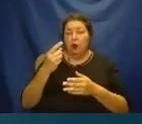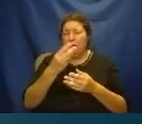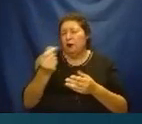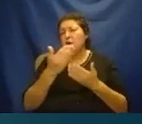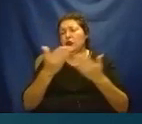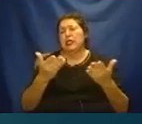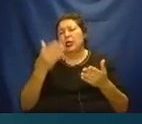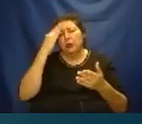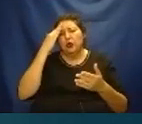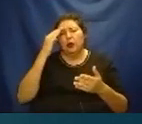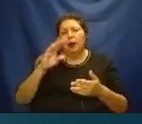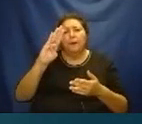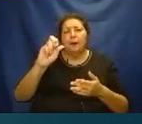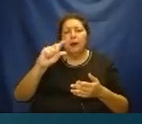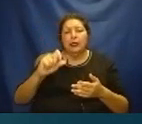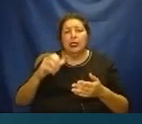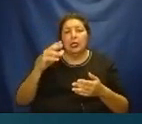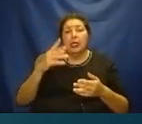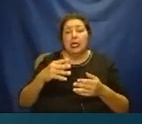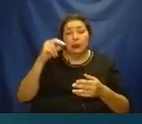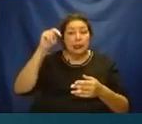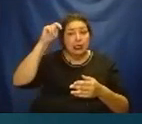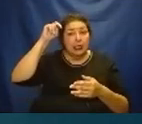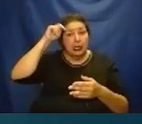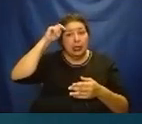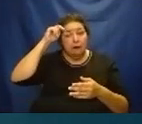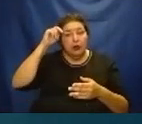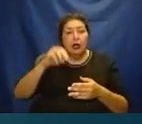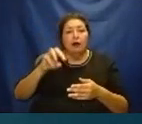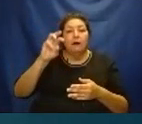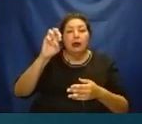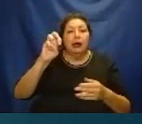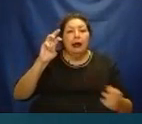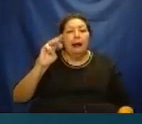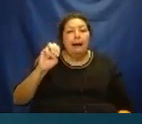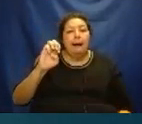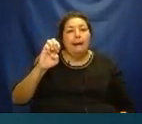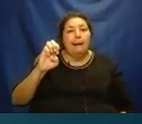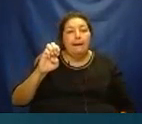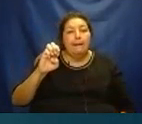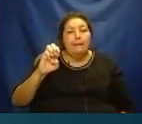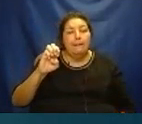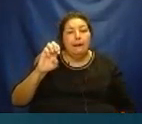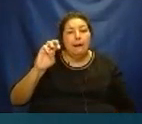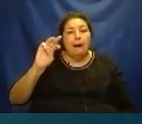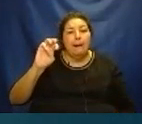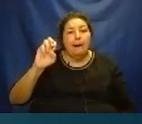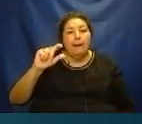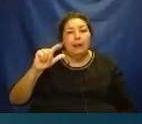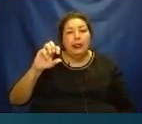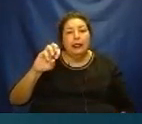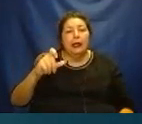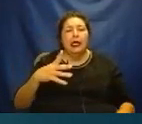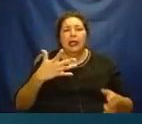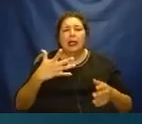nephew of Elimelech by marriage. He was highly influential in the community,